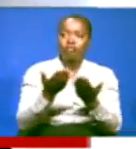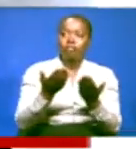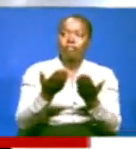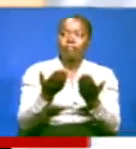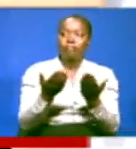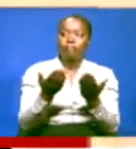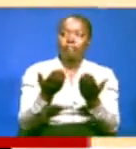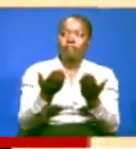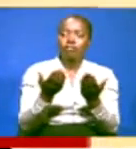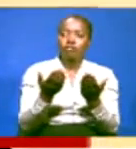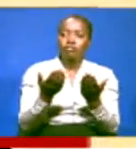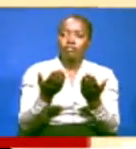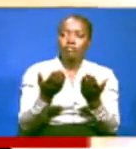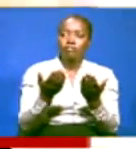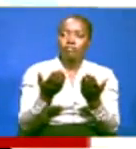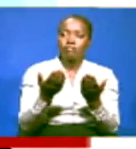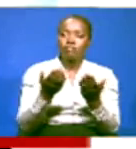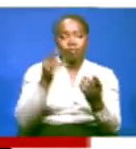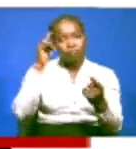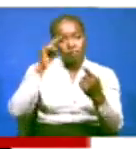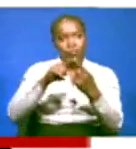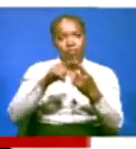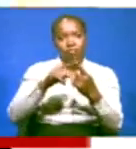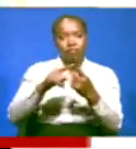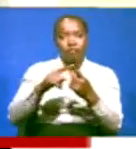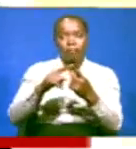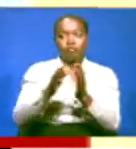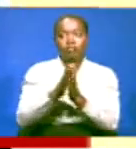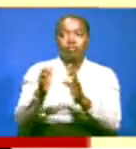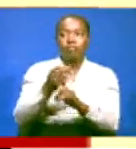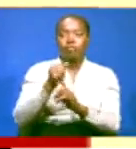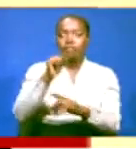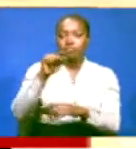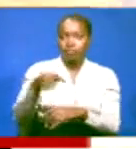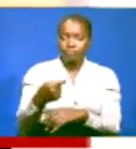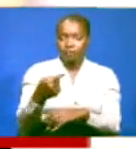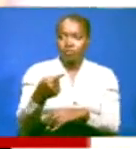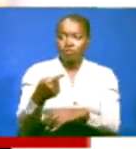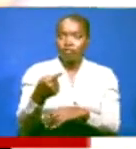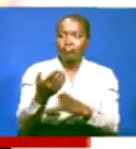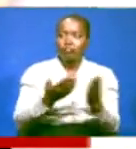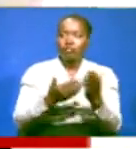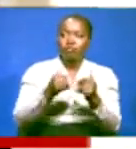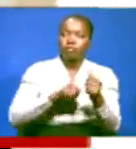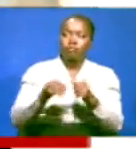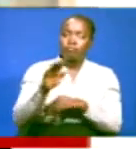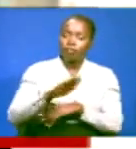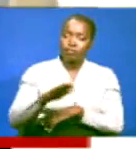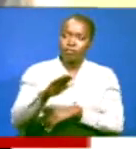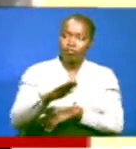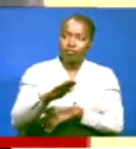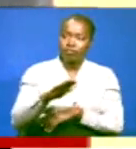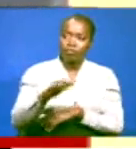platform. It is the target to realize 5,000 services about the platform by